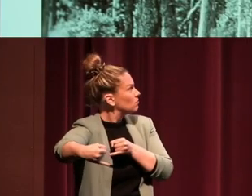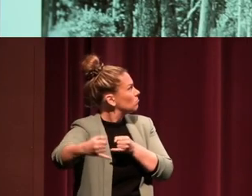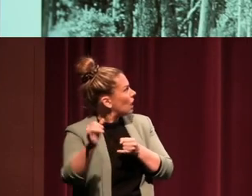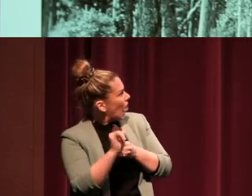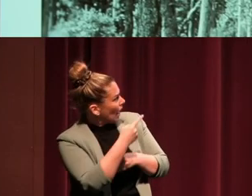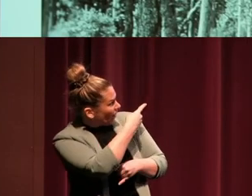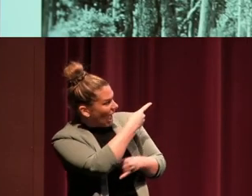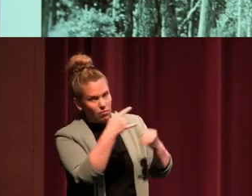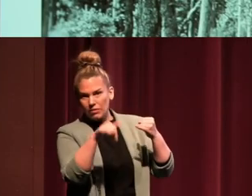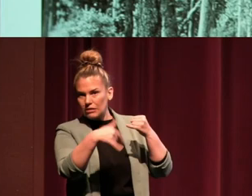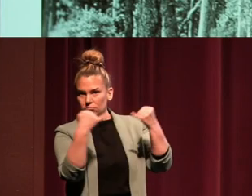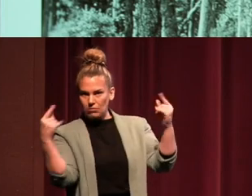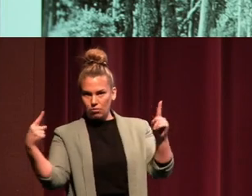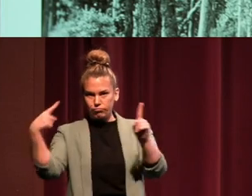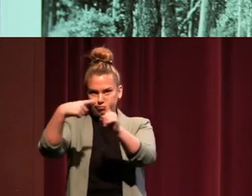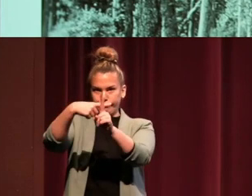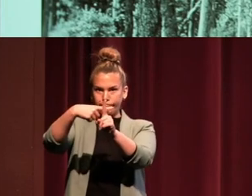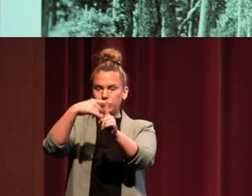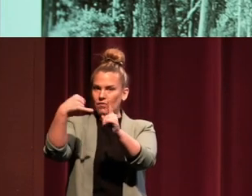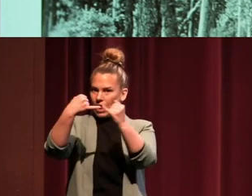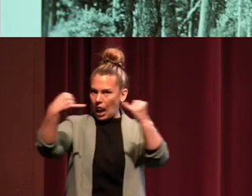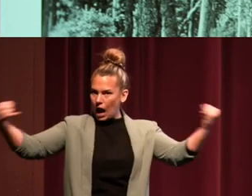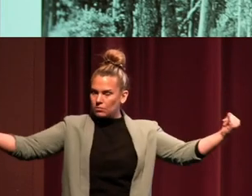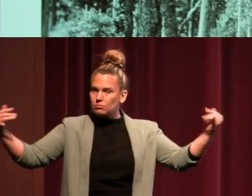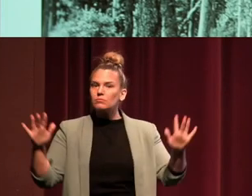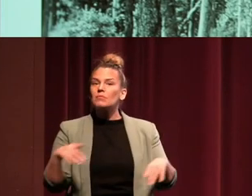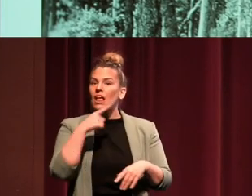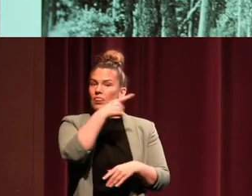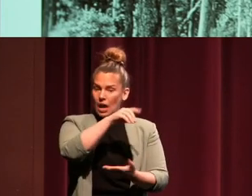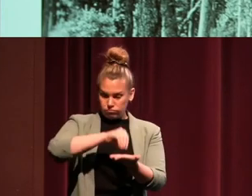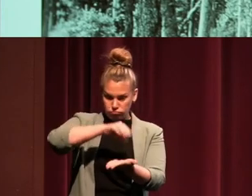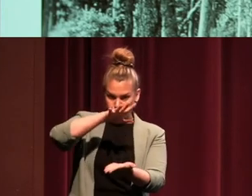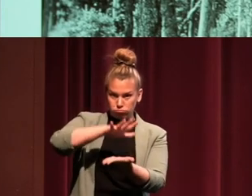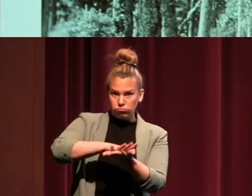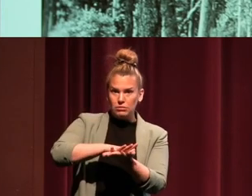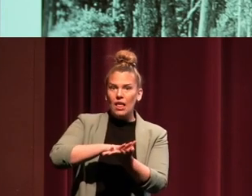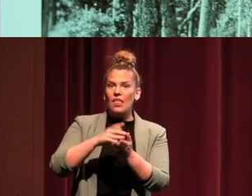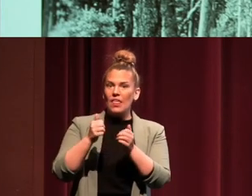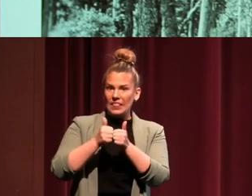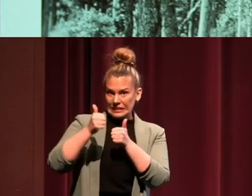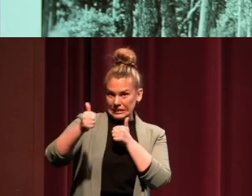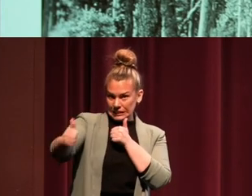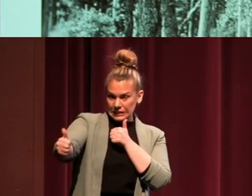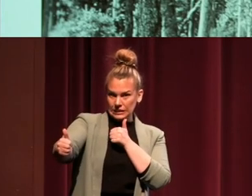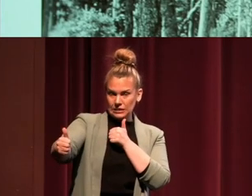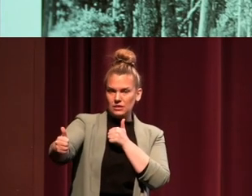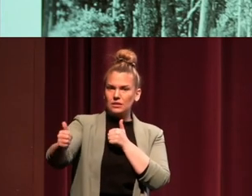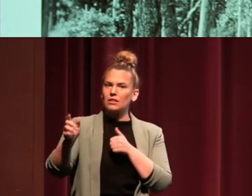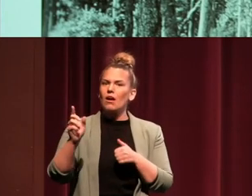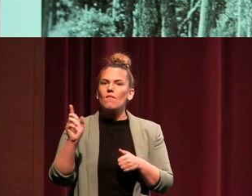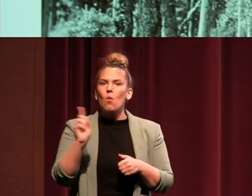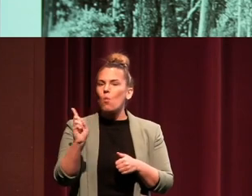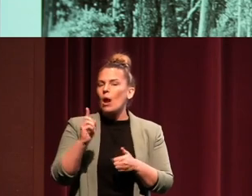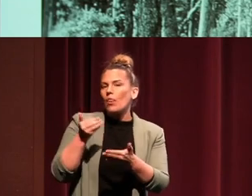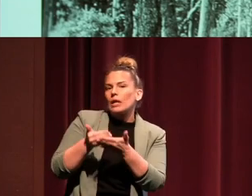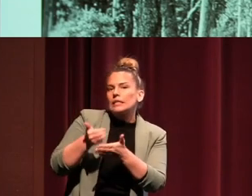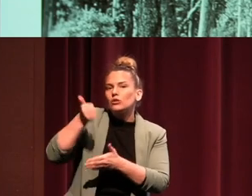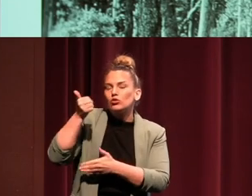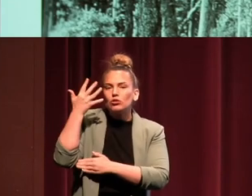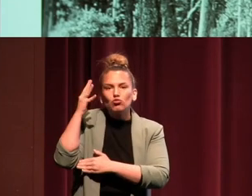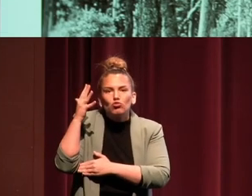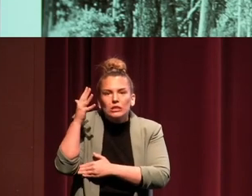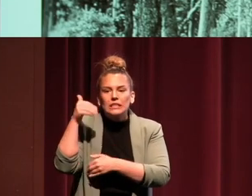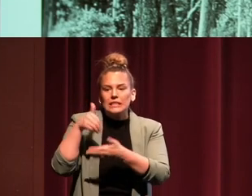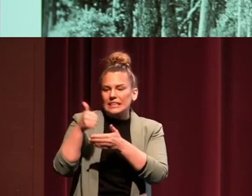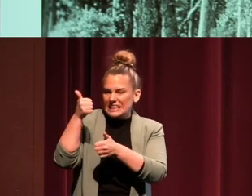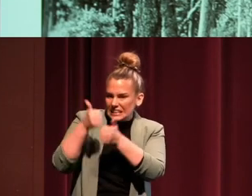like that, there's the intersection of one of the section lines, they recorded the distance to the nearest tree in each of those